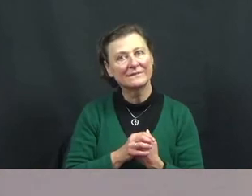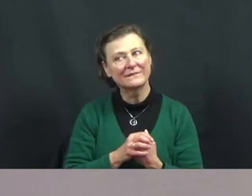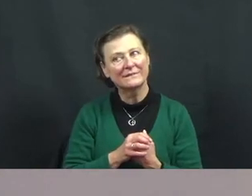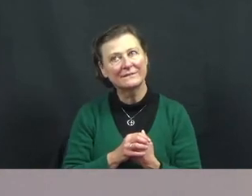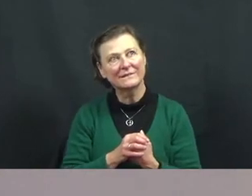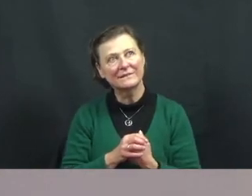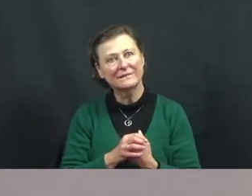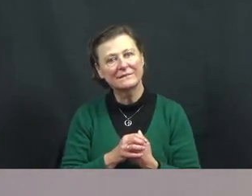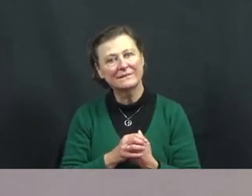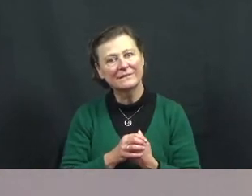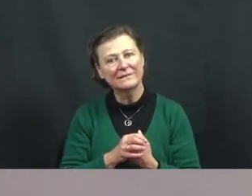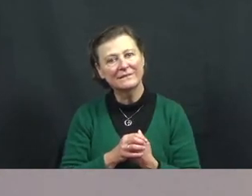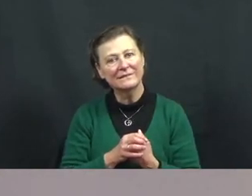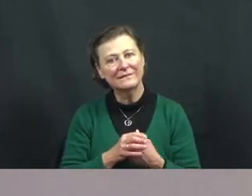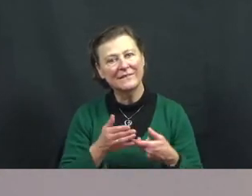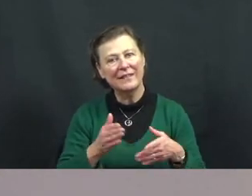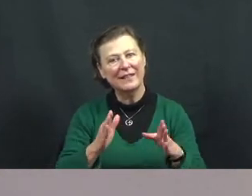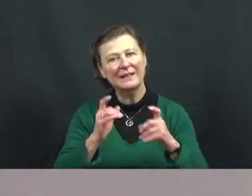Let it give you hope.